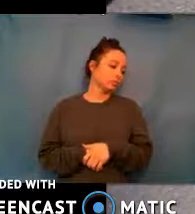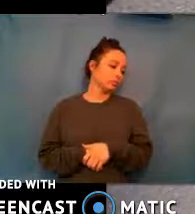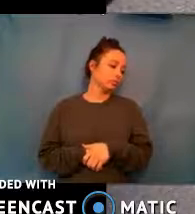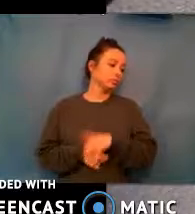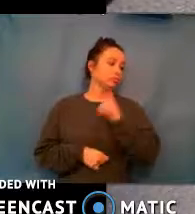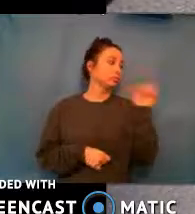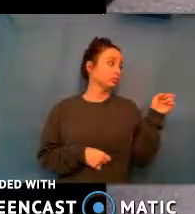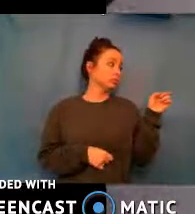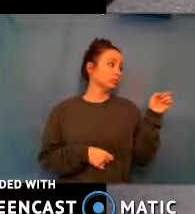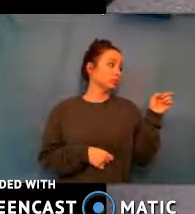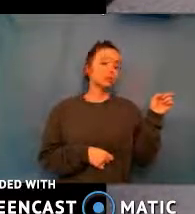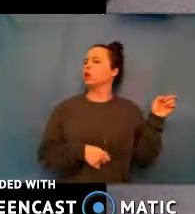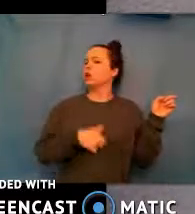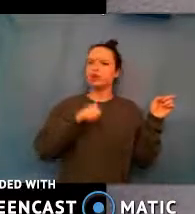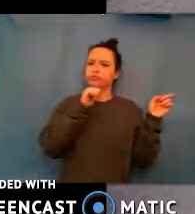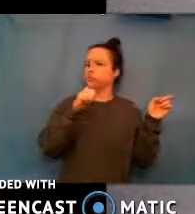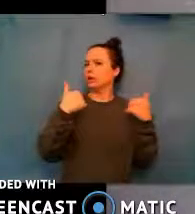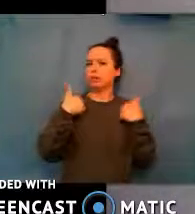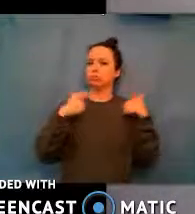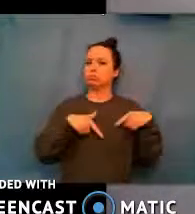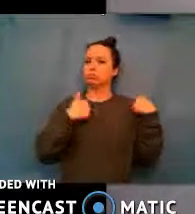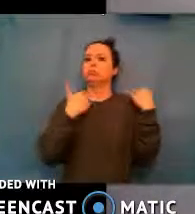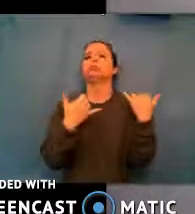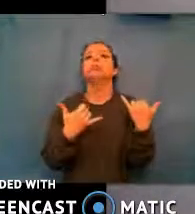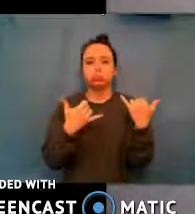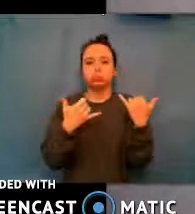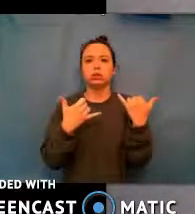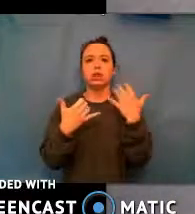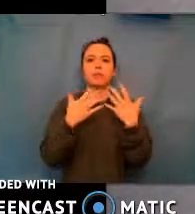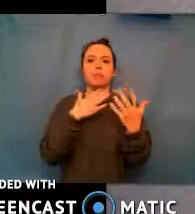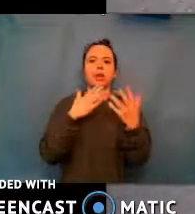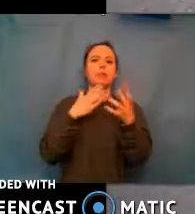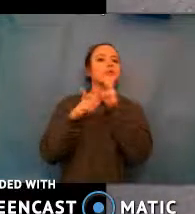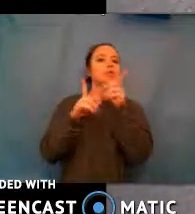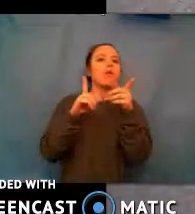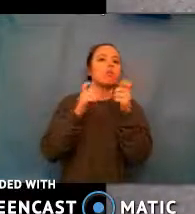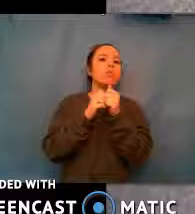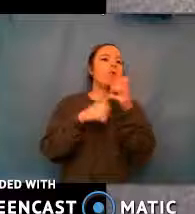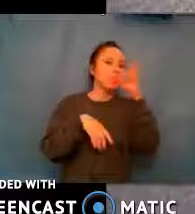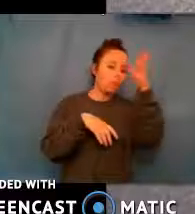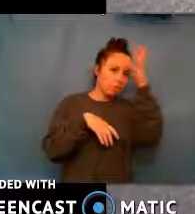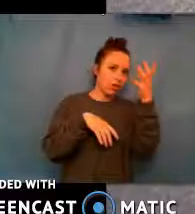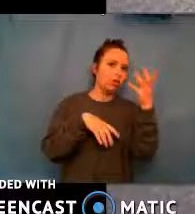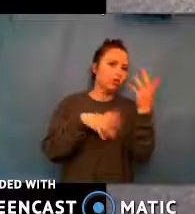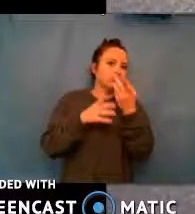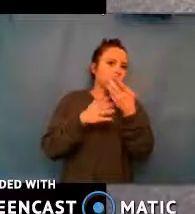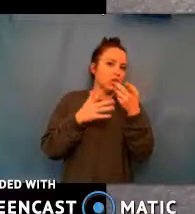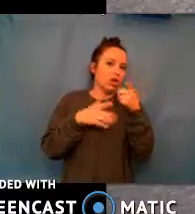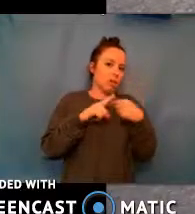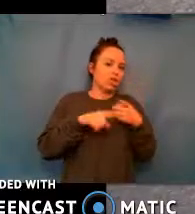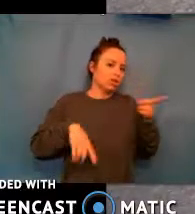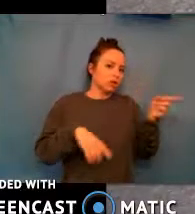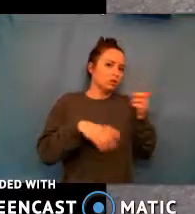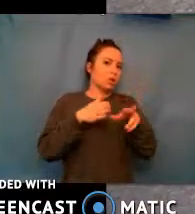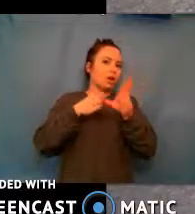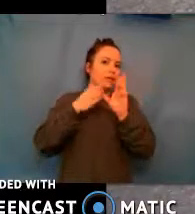Now this page you have not had in your folder, but you may have gone over it with your parent out loud. So we're going to go over